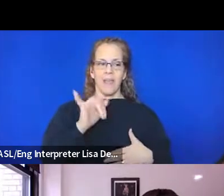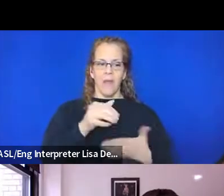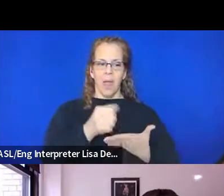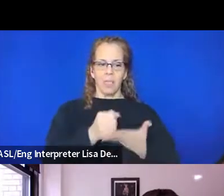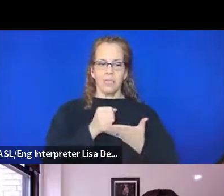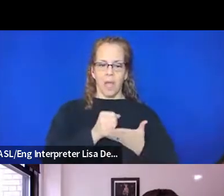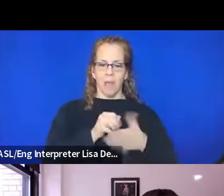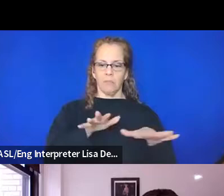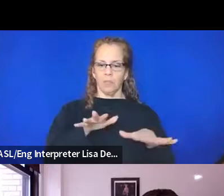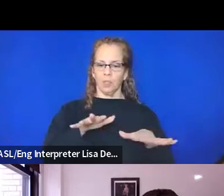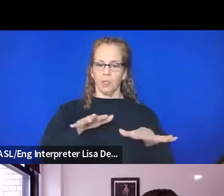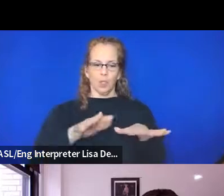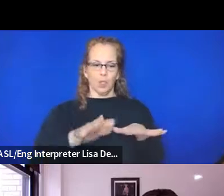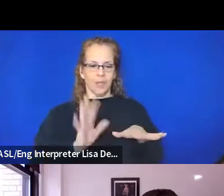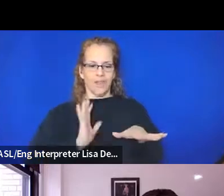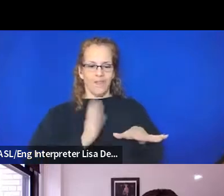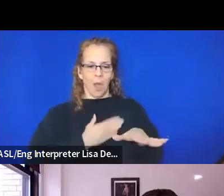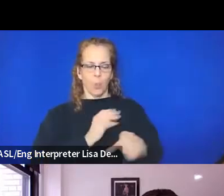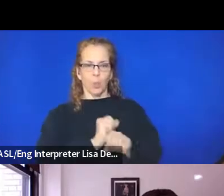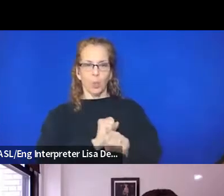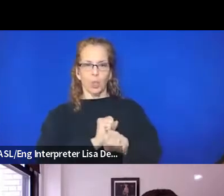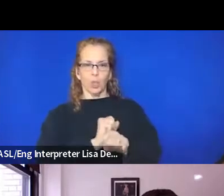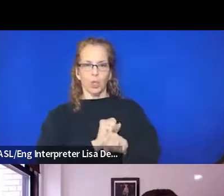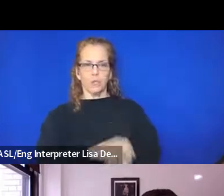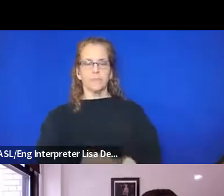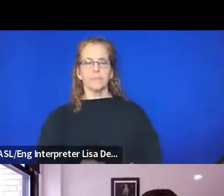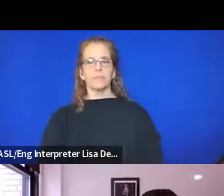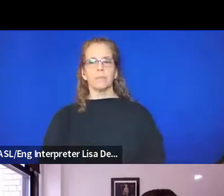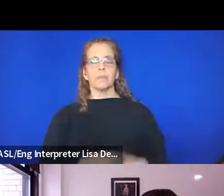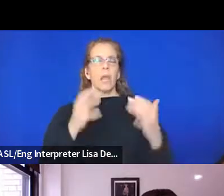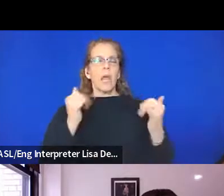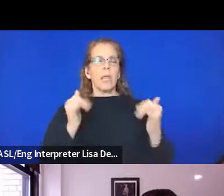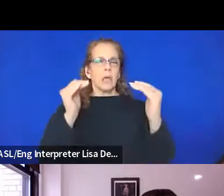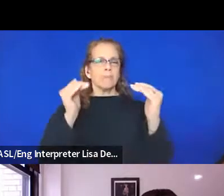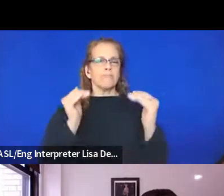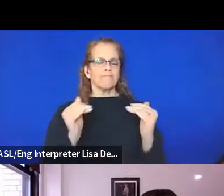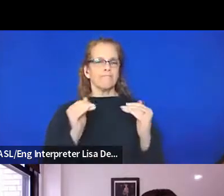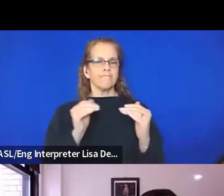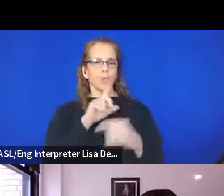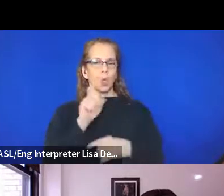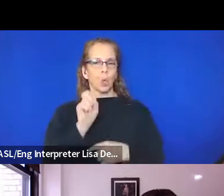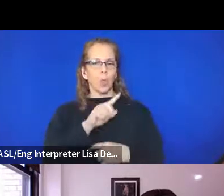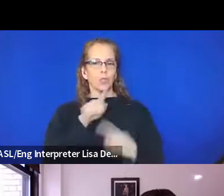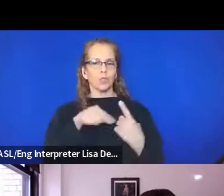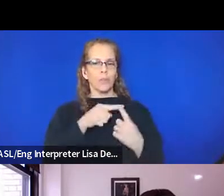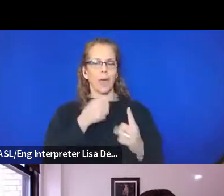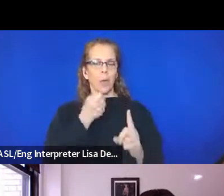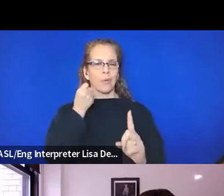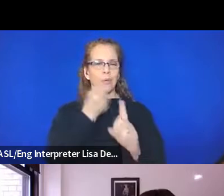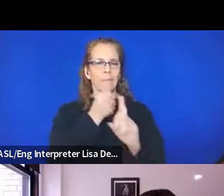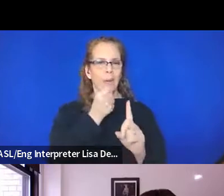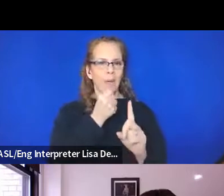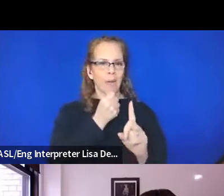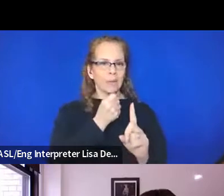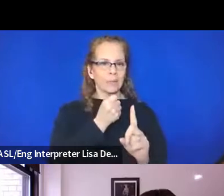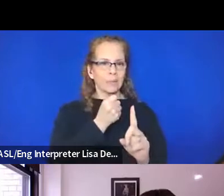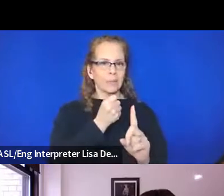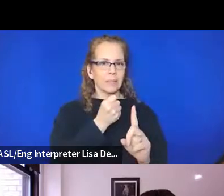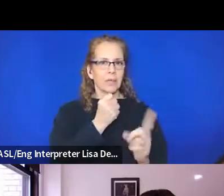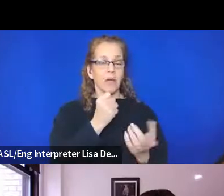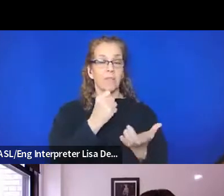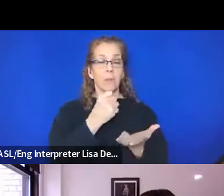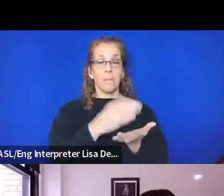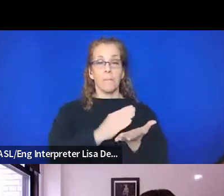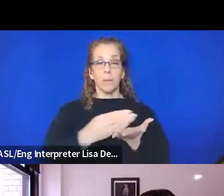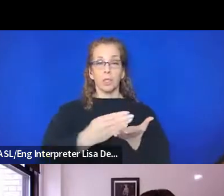in response. I want to head into some questions about the impacts, well, other impacts of these budgetary